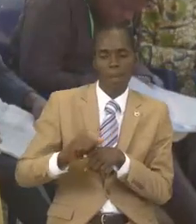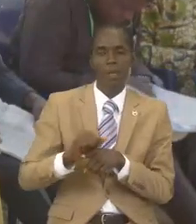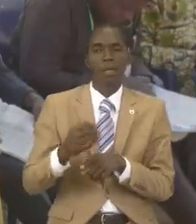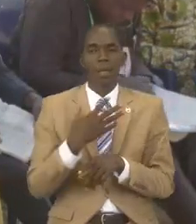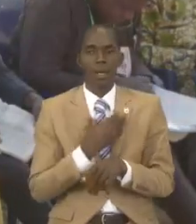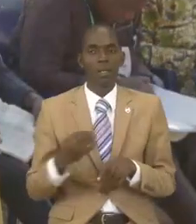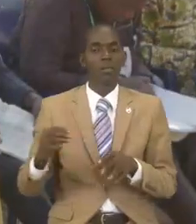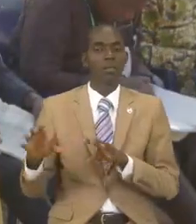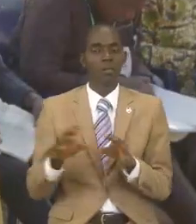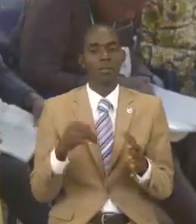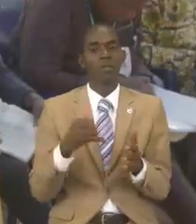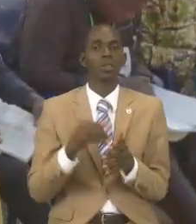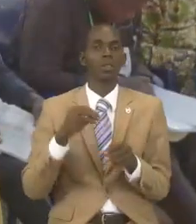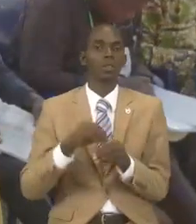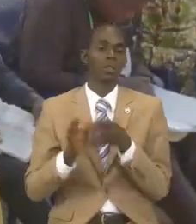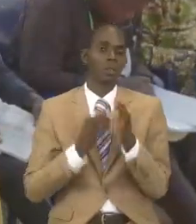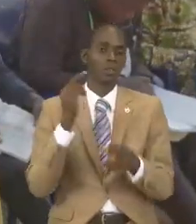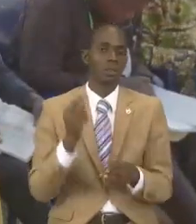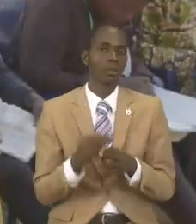in Jesus' name.